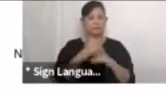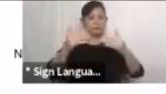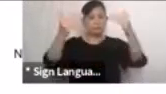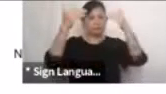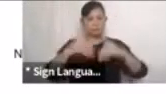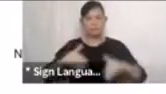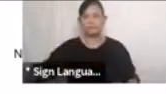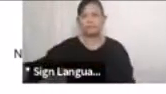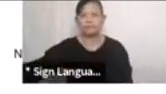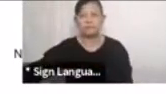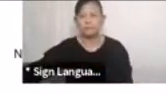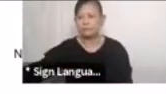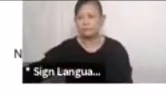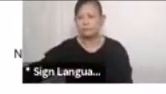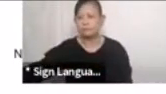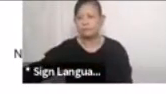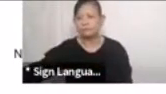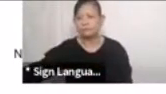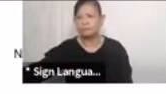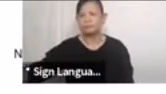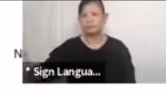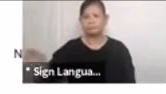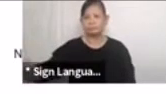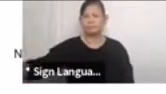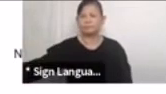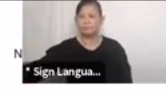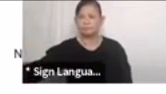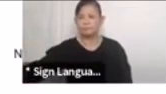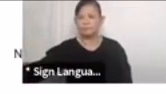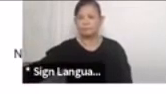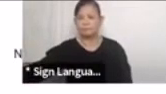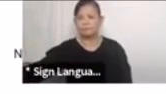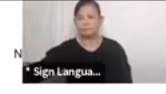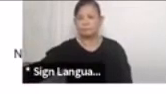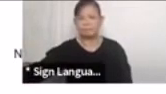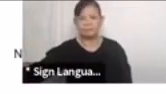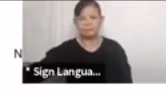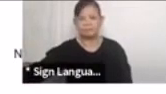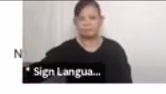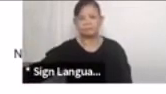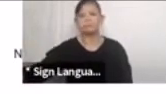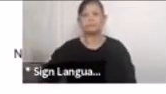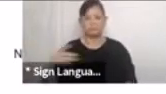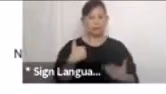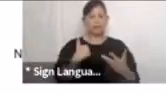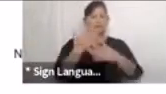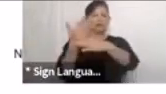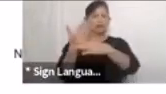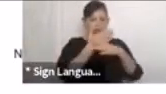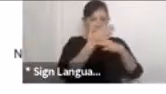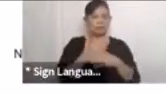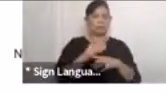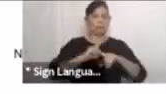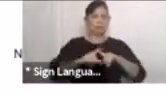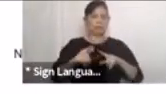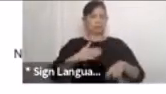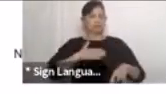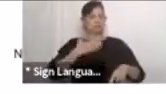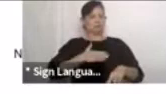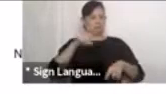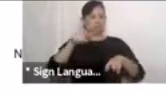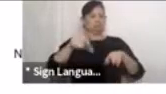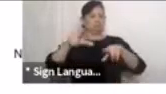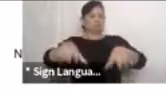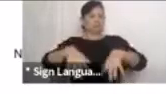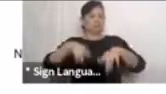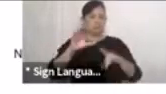please. I'll briefly speak about the next steps, and I'm happy to take up more questions in the Q&A session. We can actually go to the